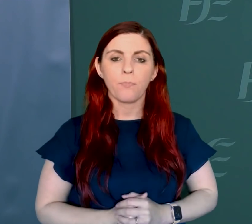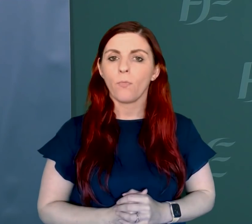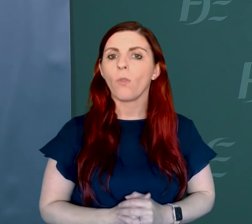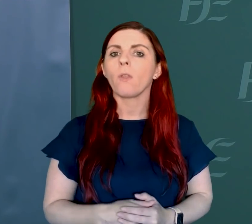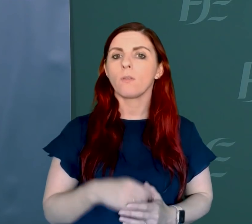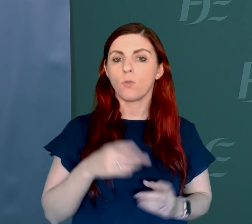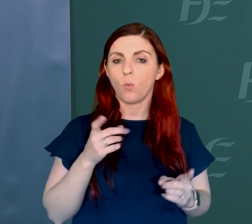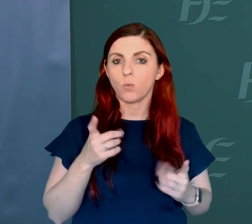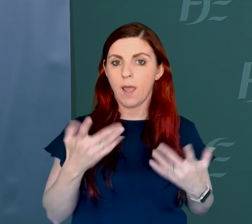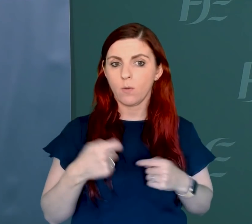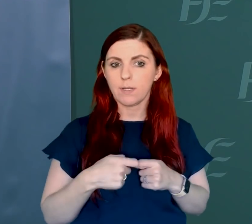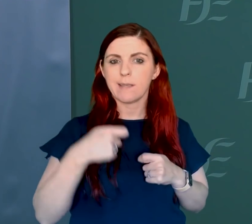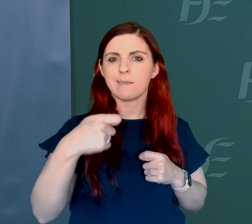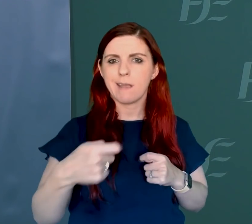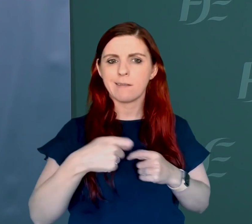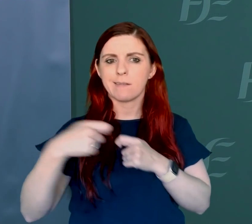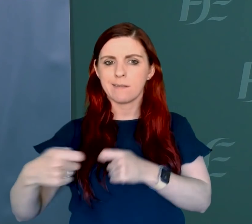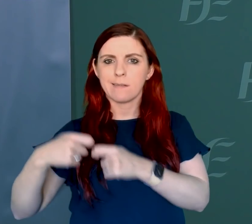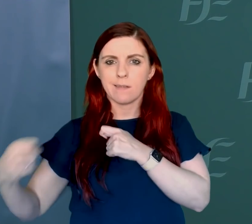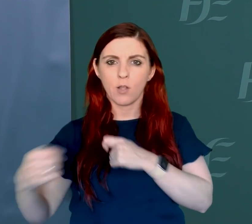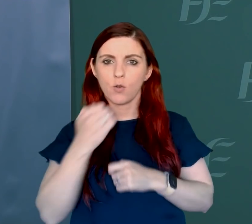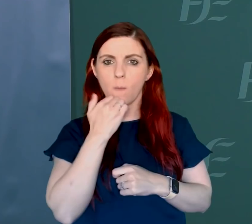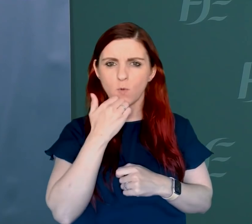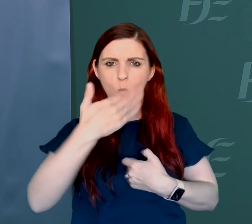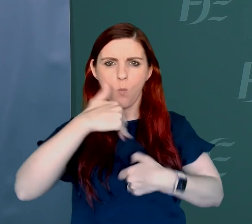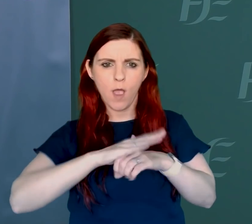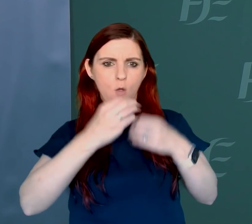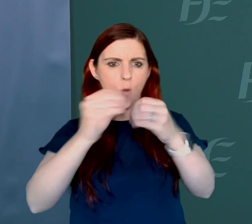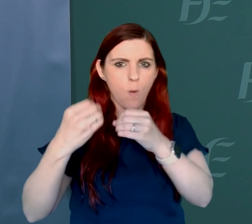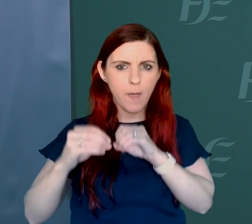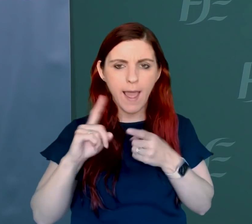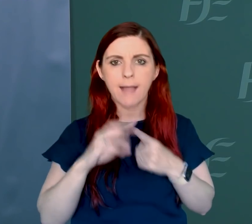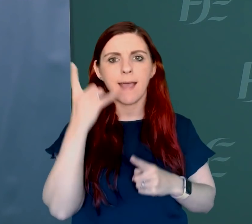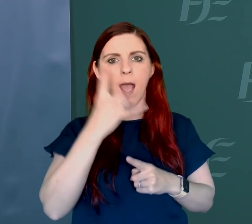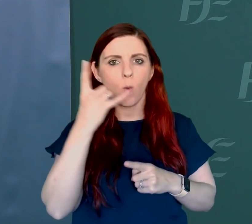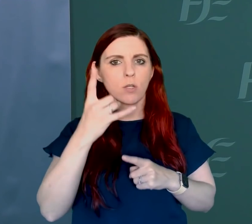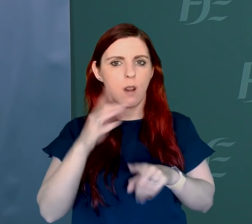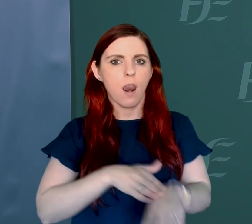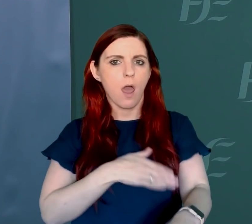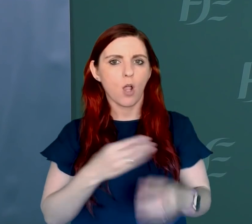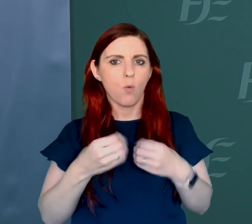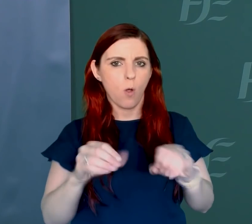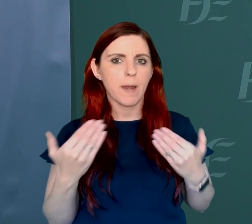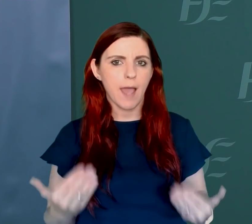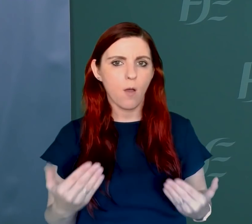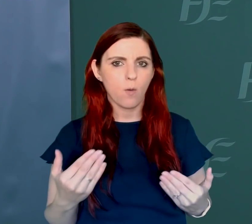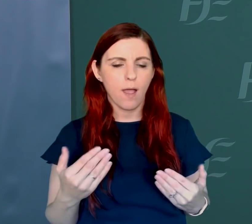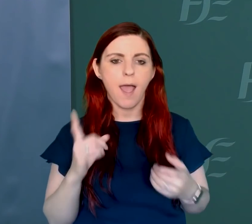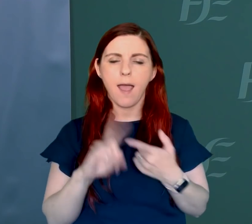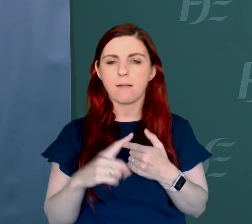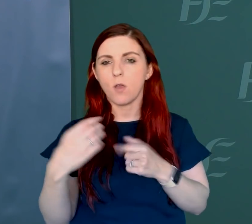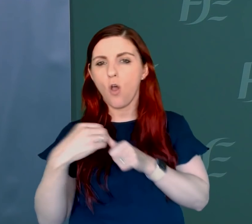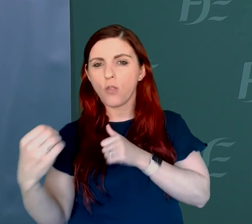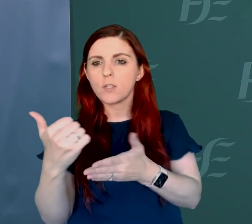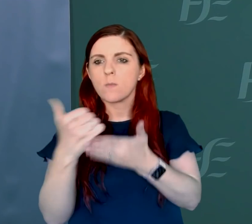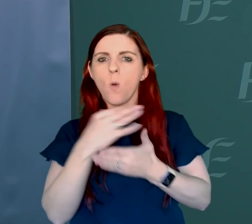doing is extending the sites and extending the numbers of sites and the hours of operation of the sites. Further supports we've received from the